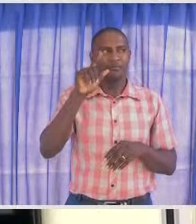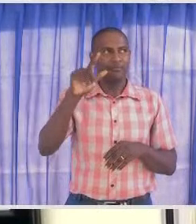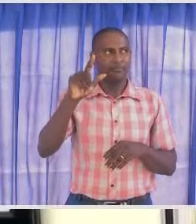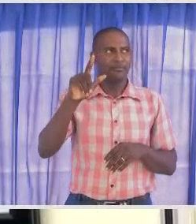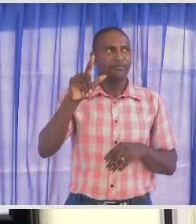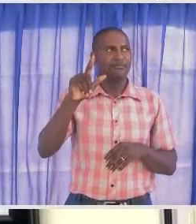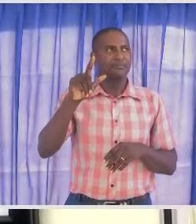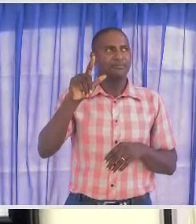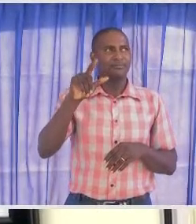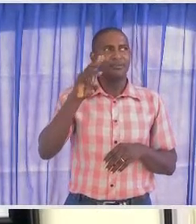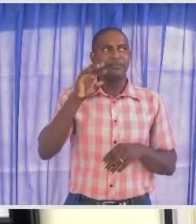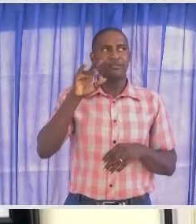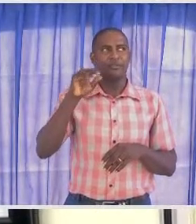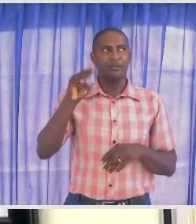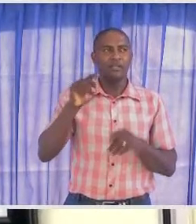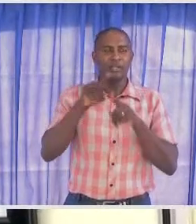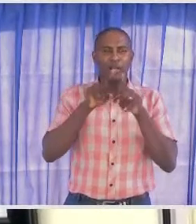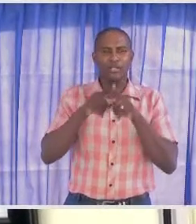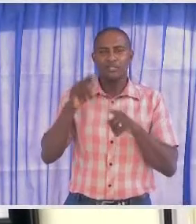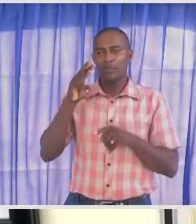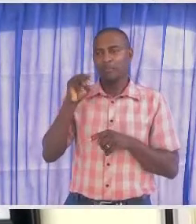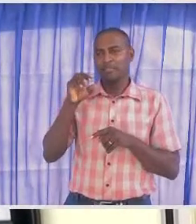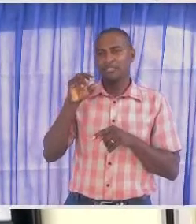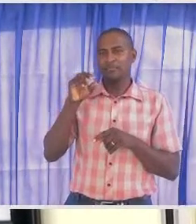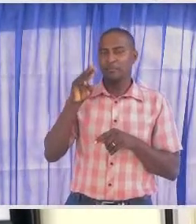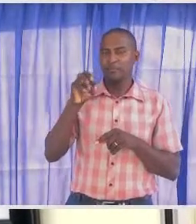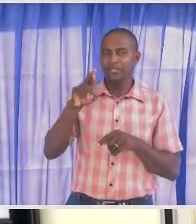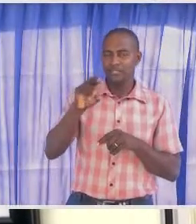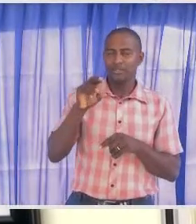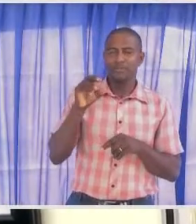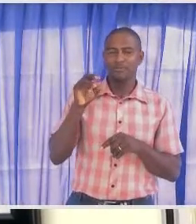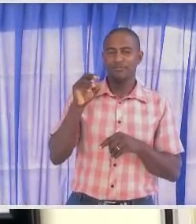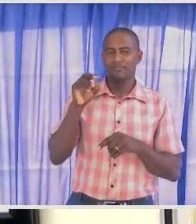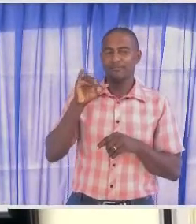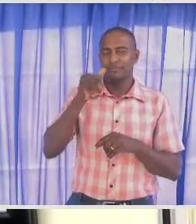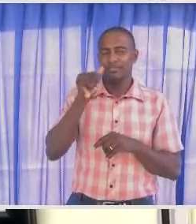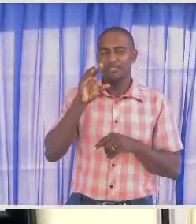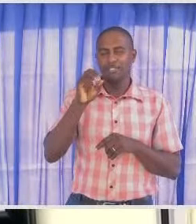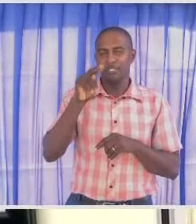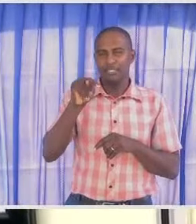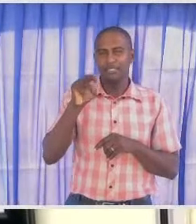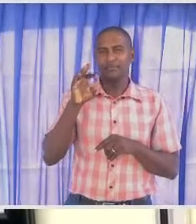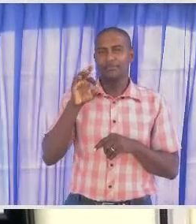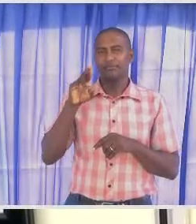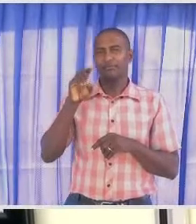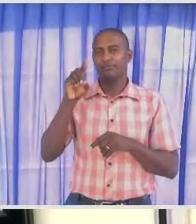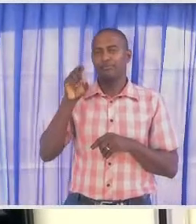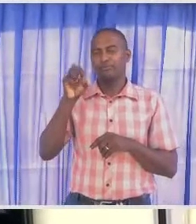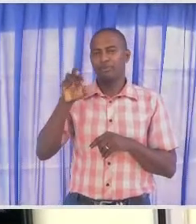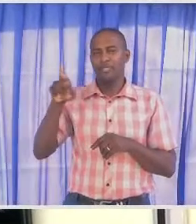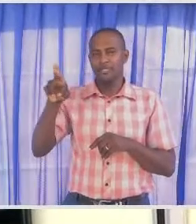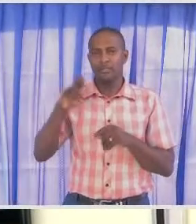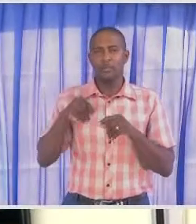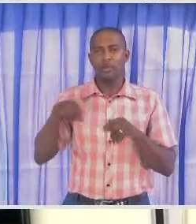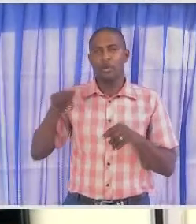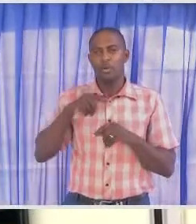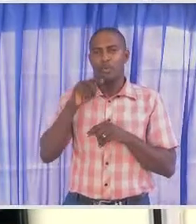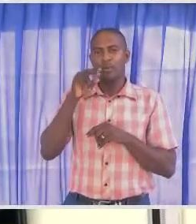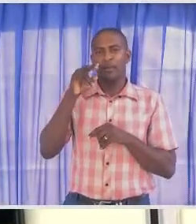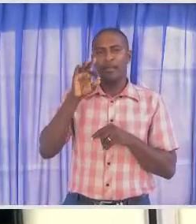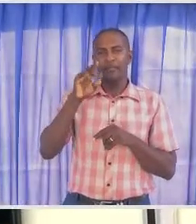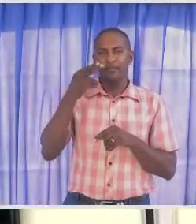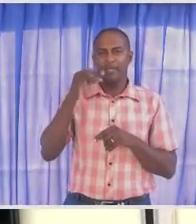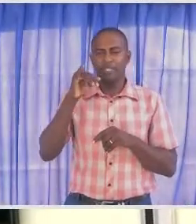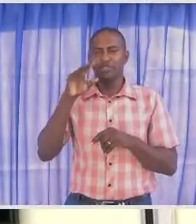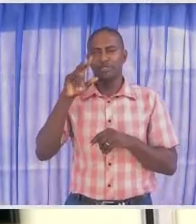the USAID, other members of the team from the USAID, our FH360 team, Mrs. Pauline